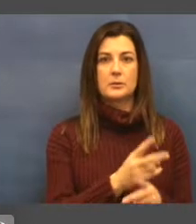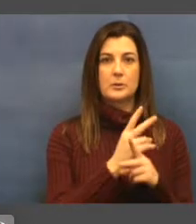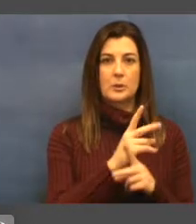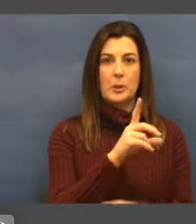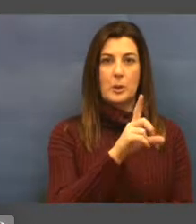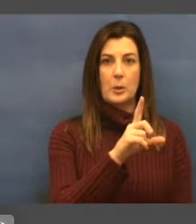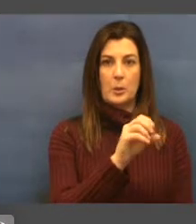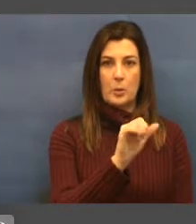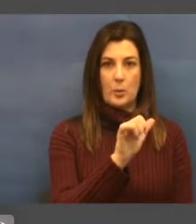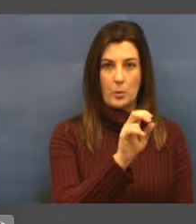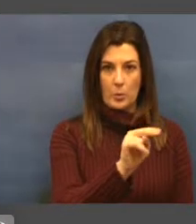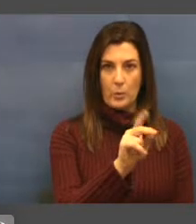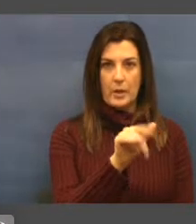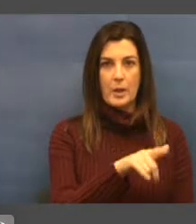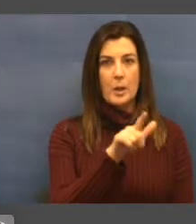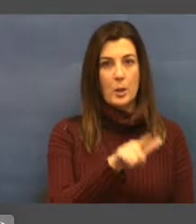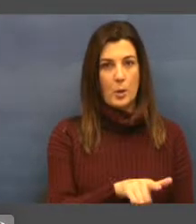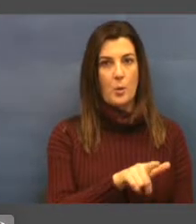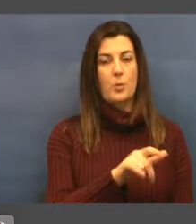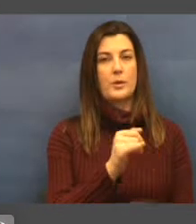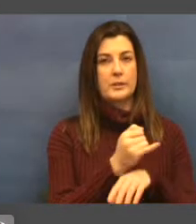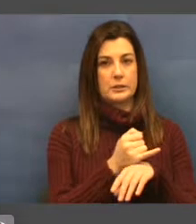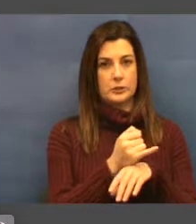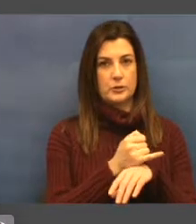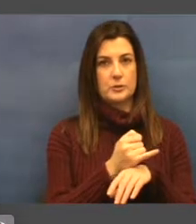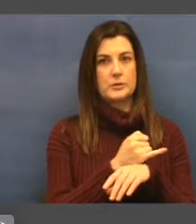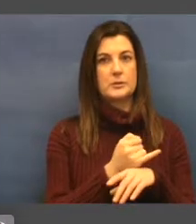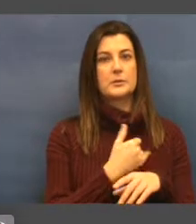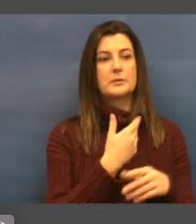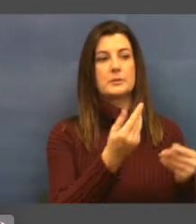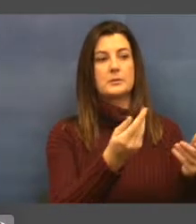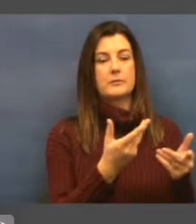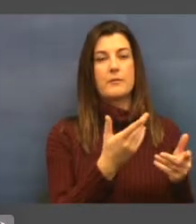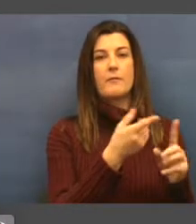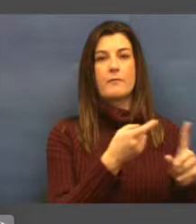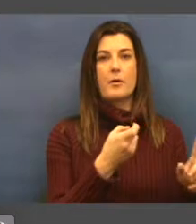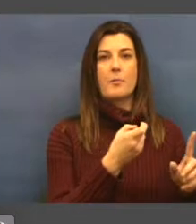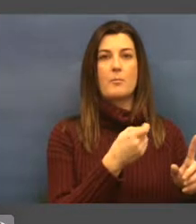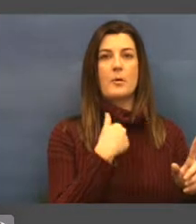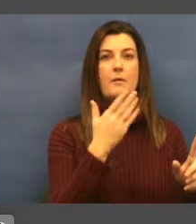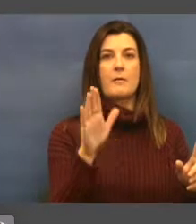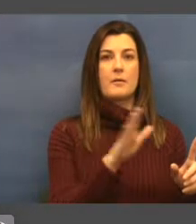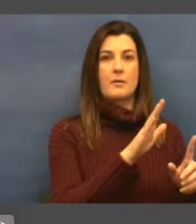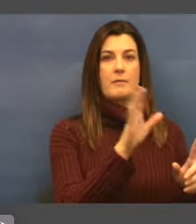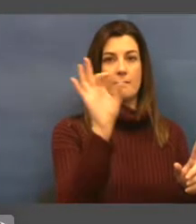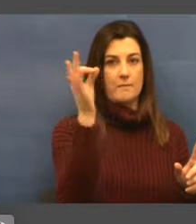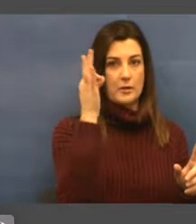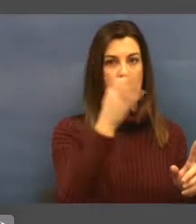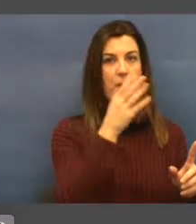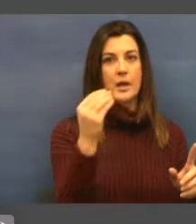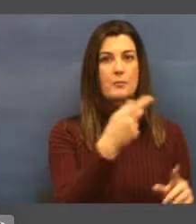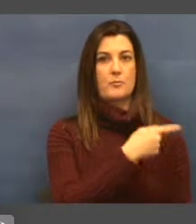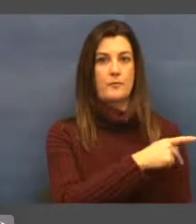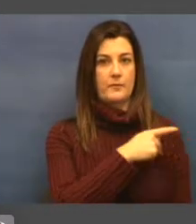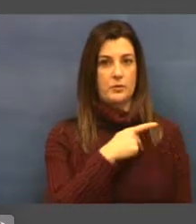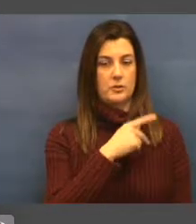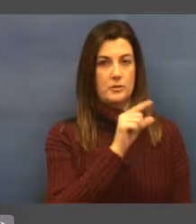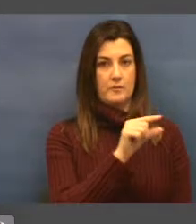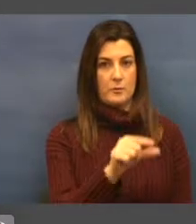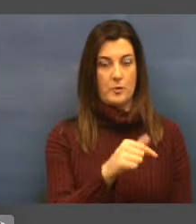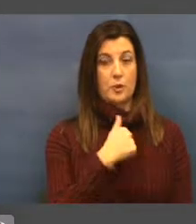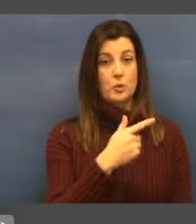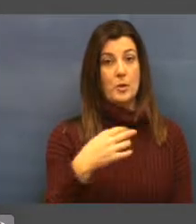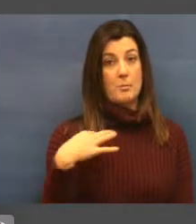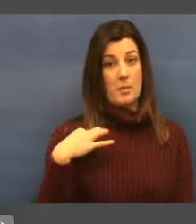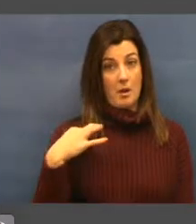low interest and they're offered by both the federal and provincial governments. When you apply to Alberta Student Aid, you